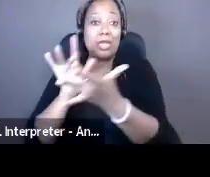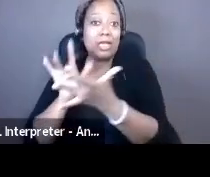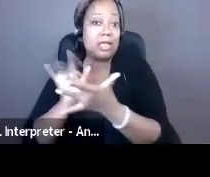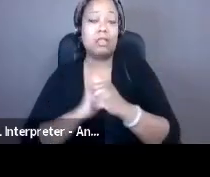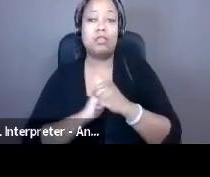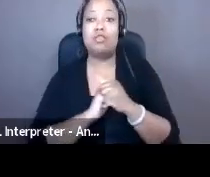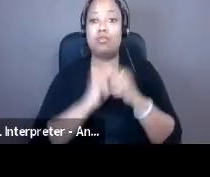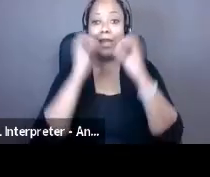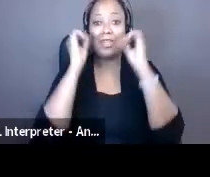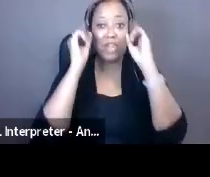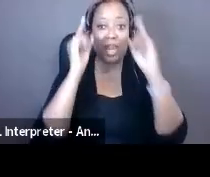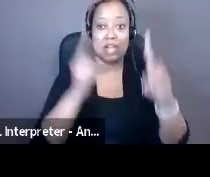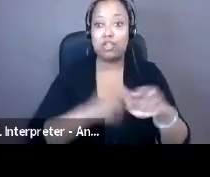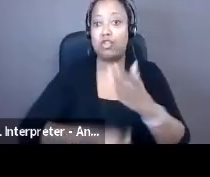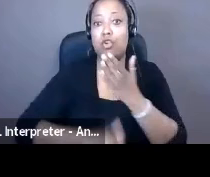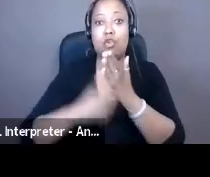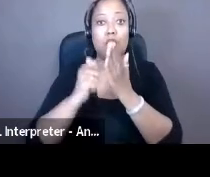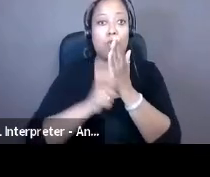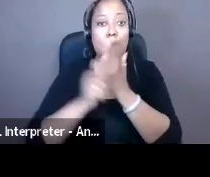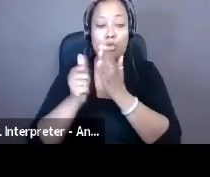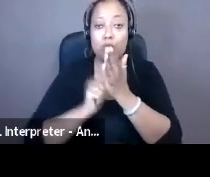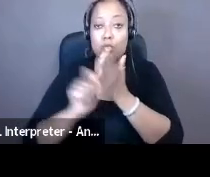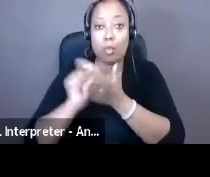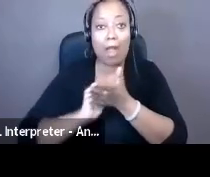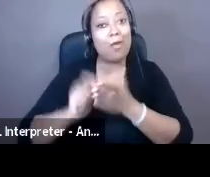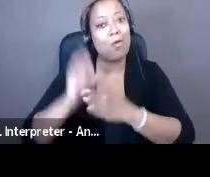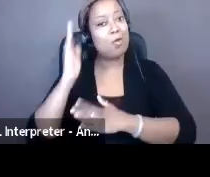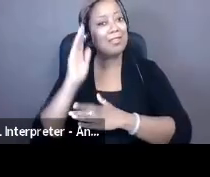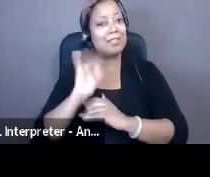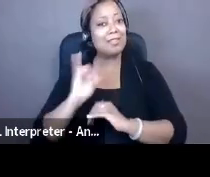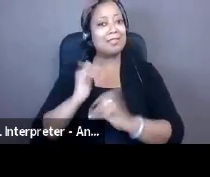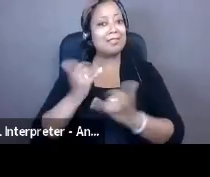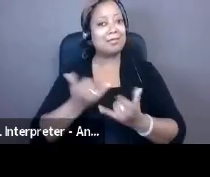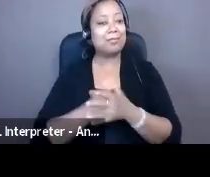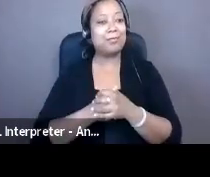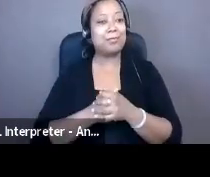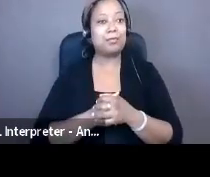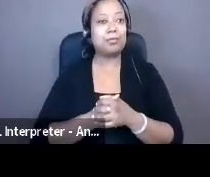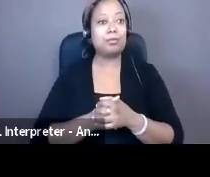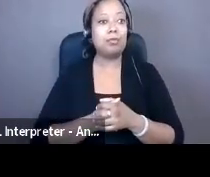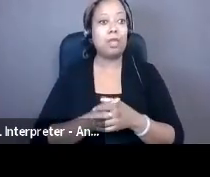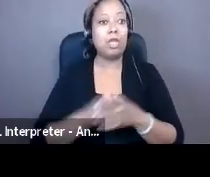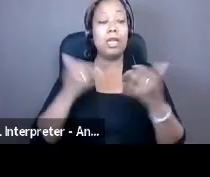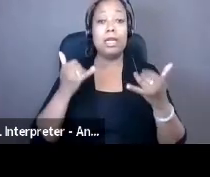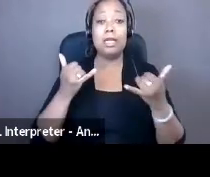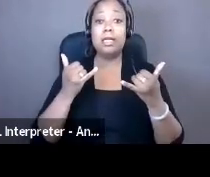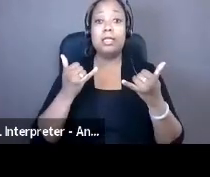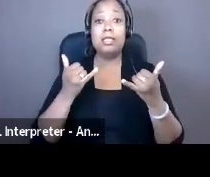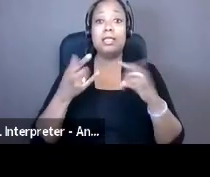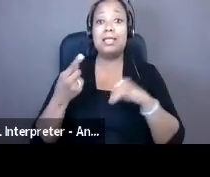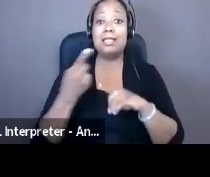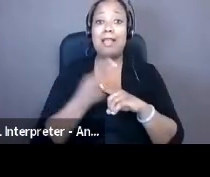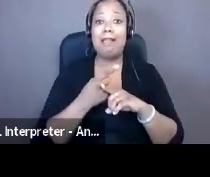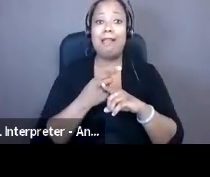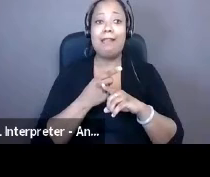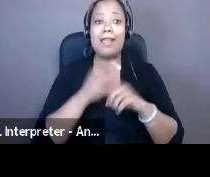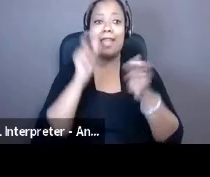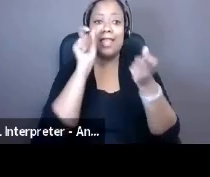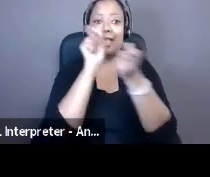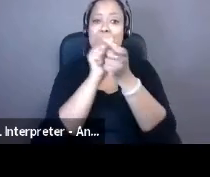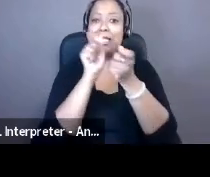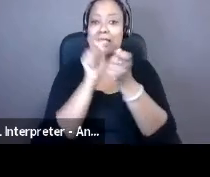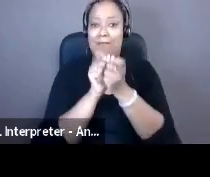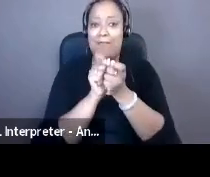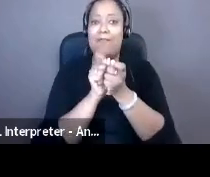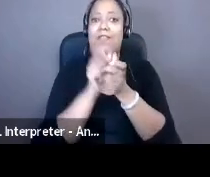articles or doing presentations like I'm doing today. Today, we're going to talk about two specific chapters in our book that's